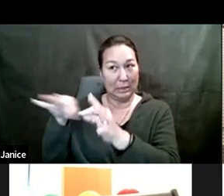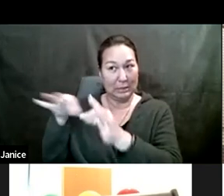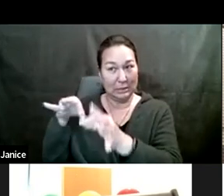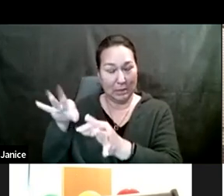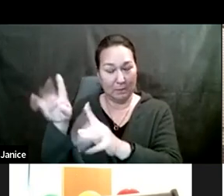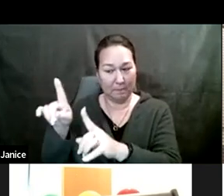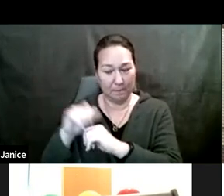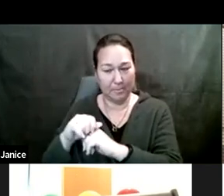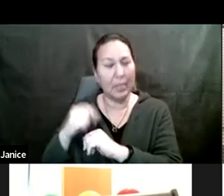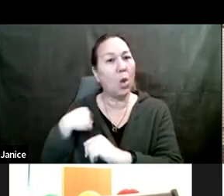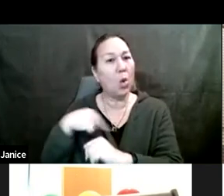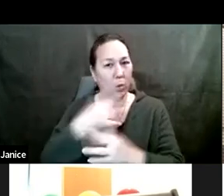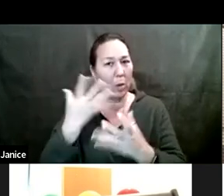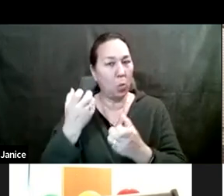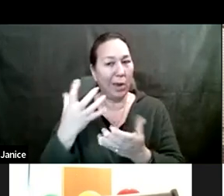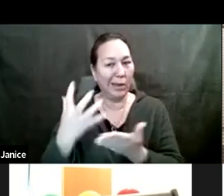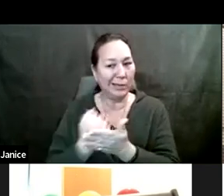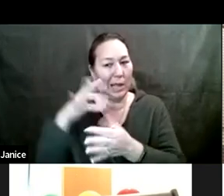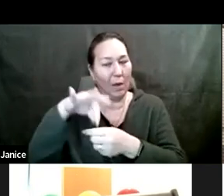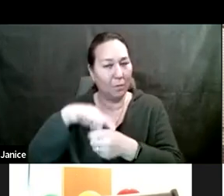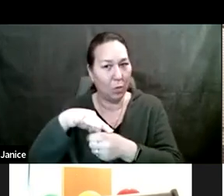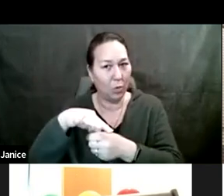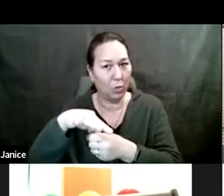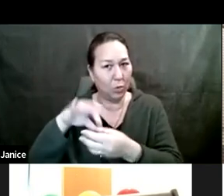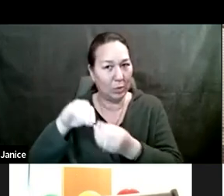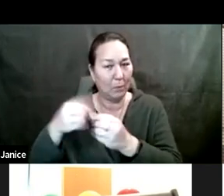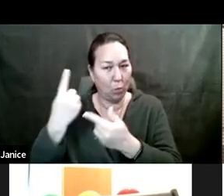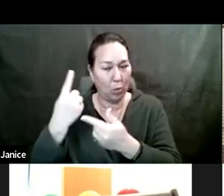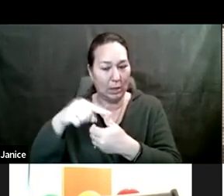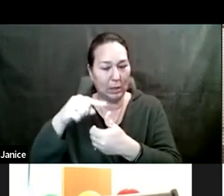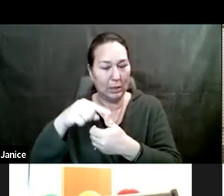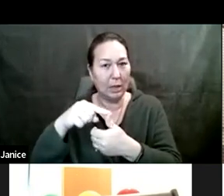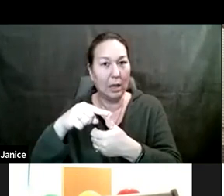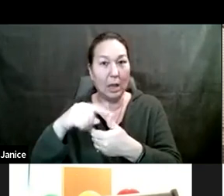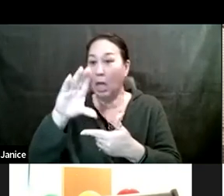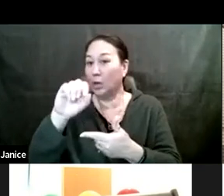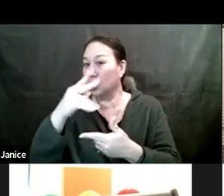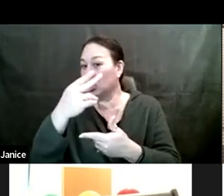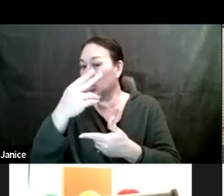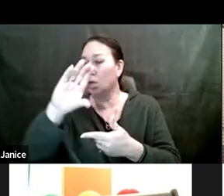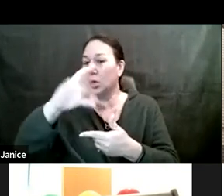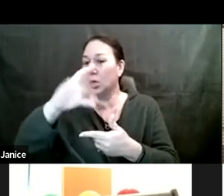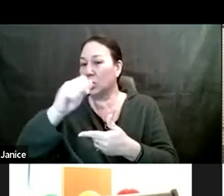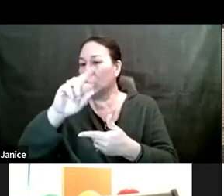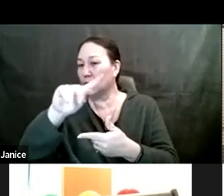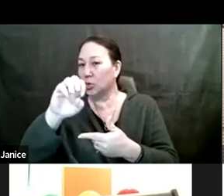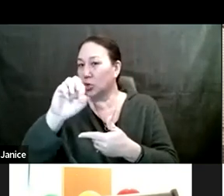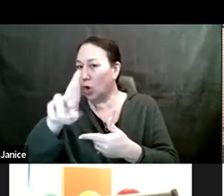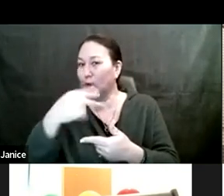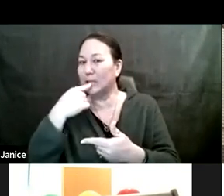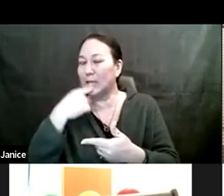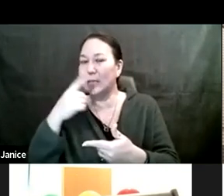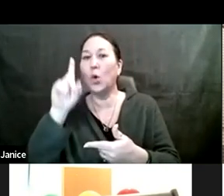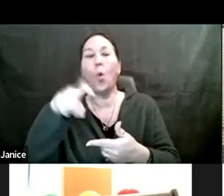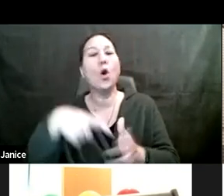want to take the vote number one number two is the charter says we must take a boat today so we